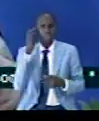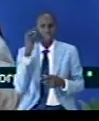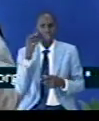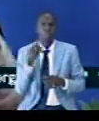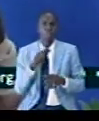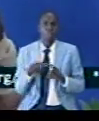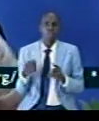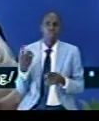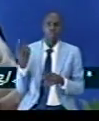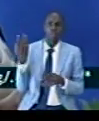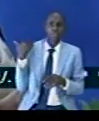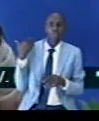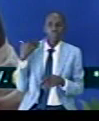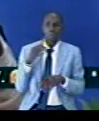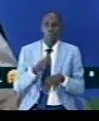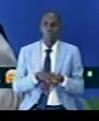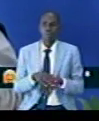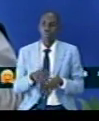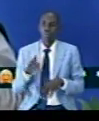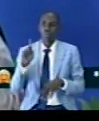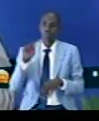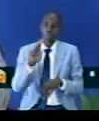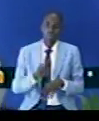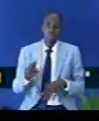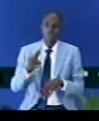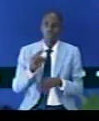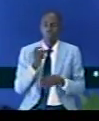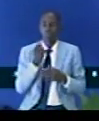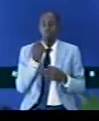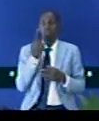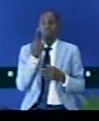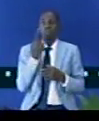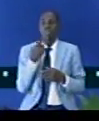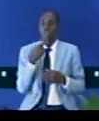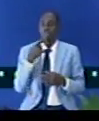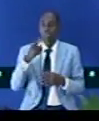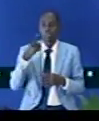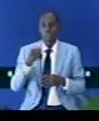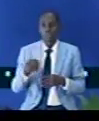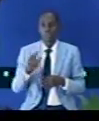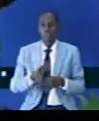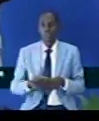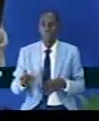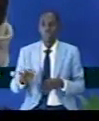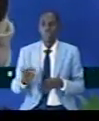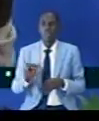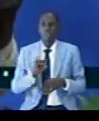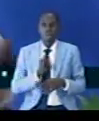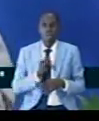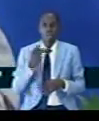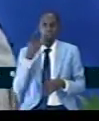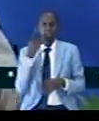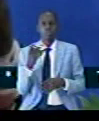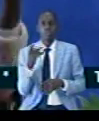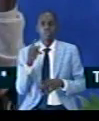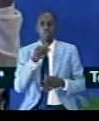jeta aro jeta mo wa ji mo wa so fun omo mi pe ah pe mo ri awon deeper life to